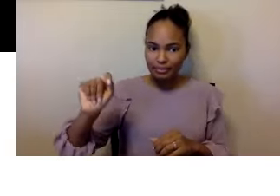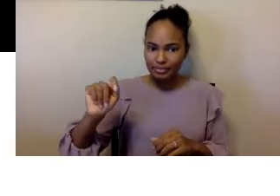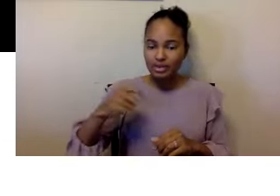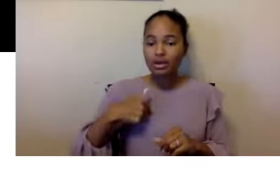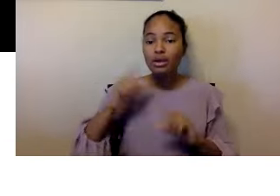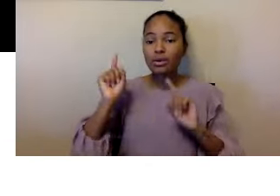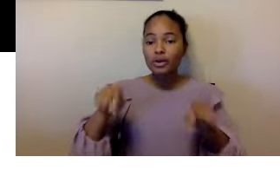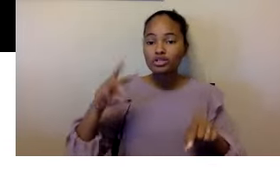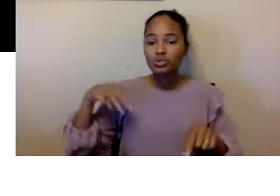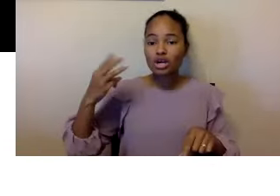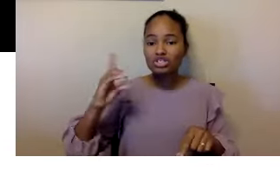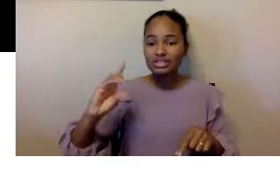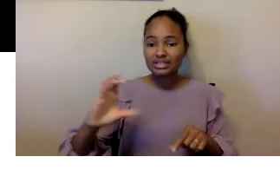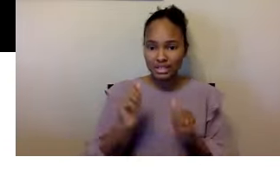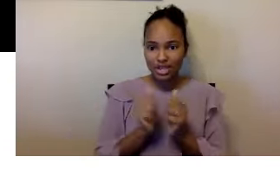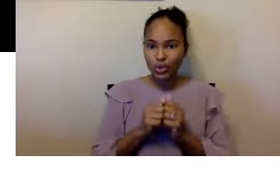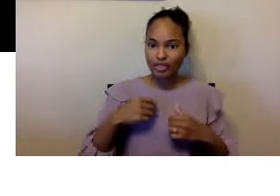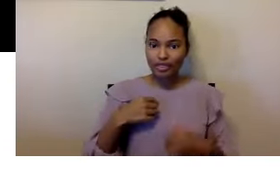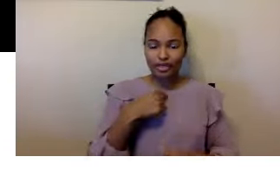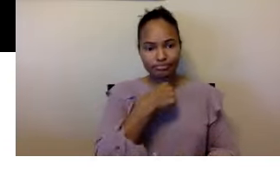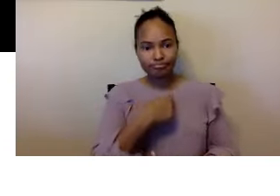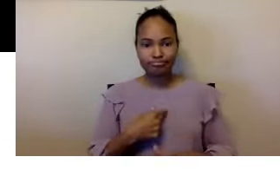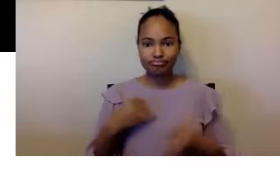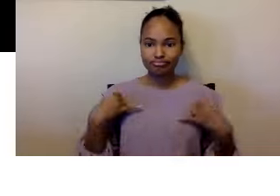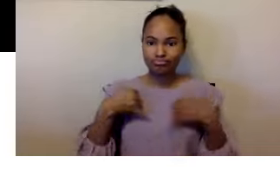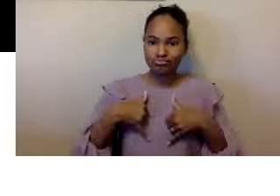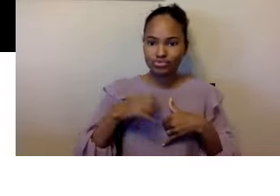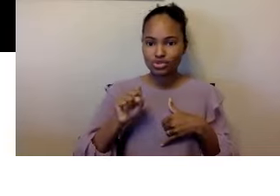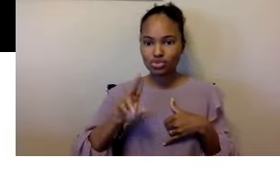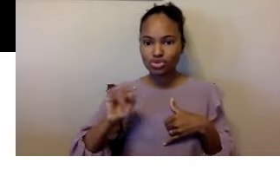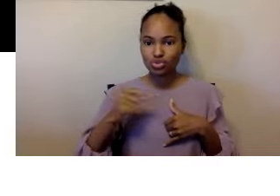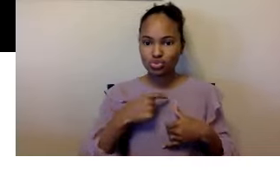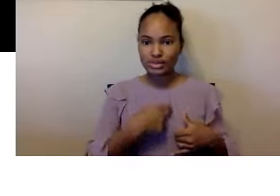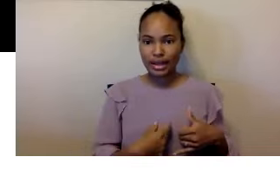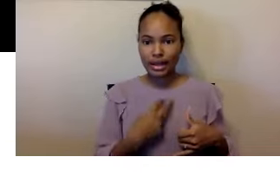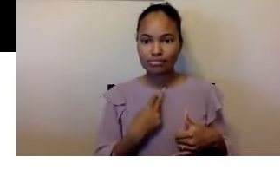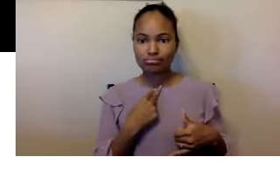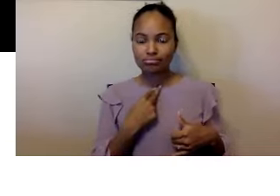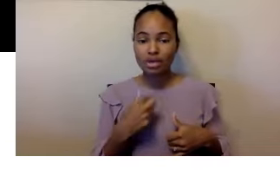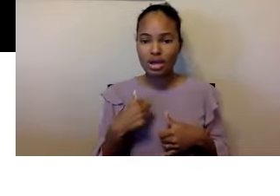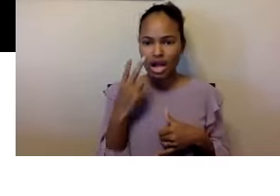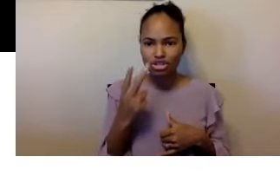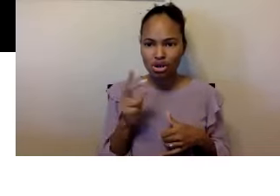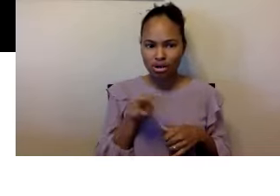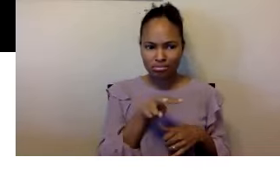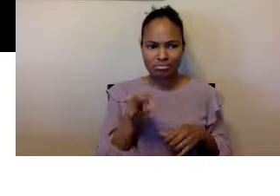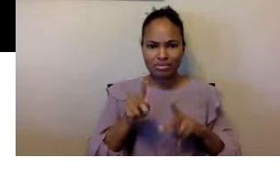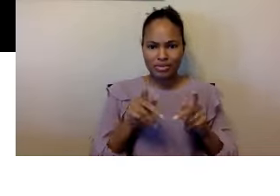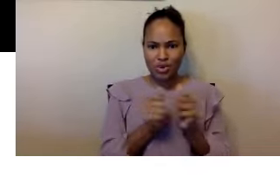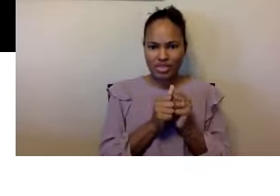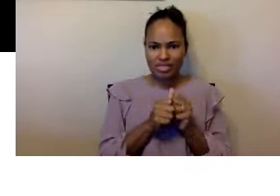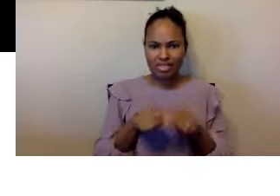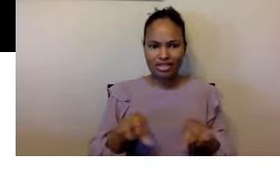Washington, D.C. with suits and ties on, and then I saw people with tennis shoes, blue jeans, and all this stuff